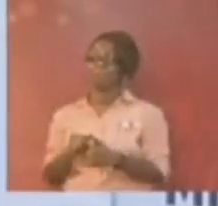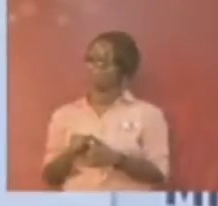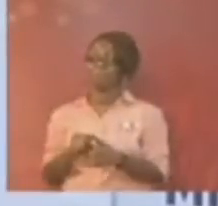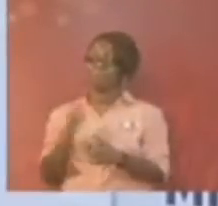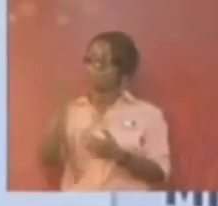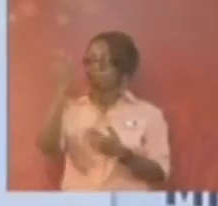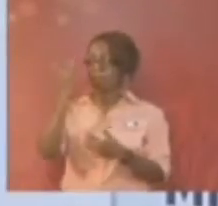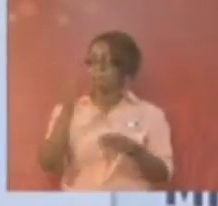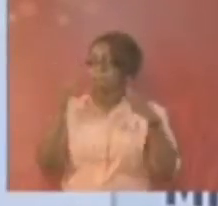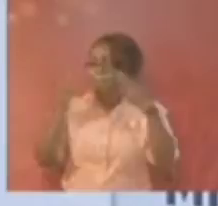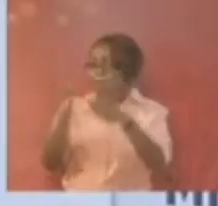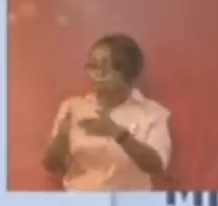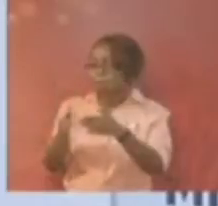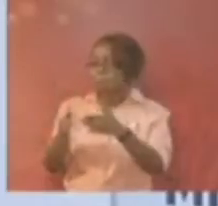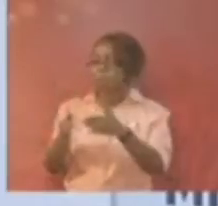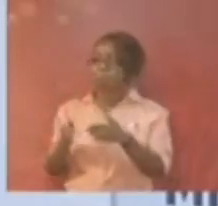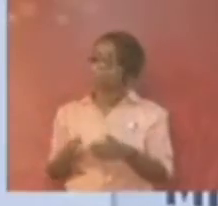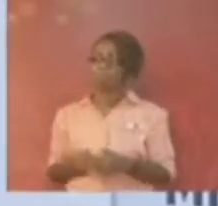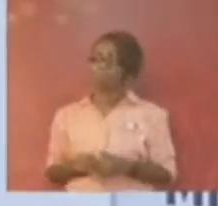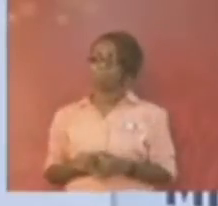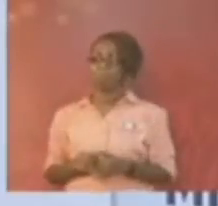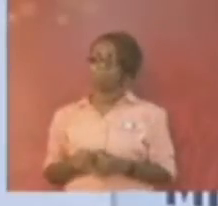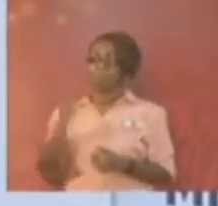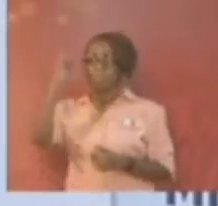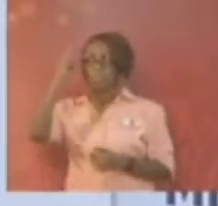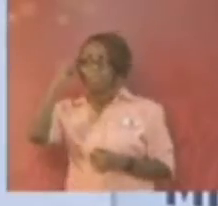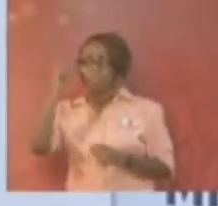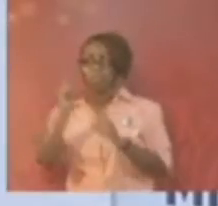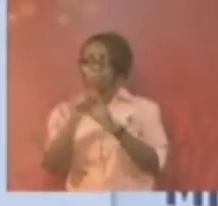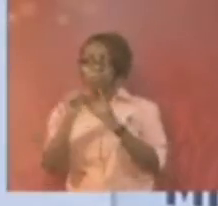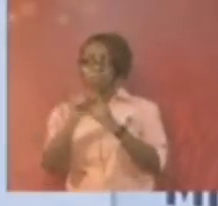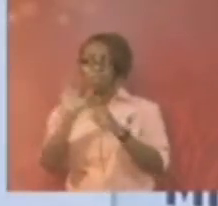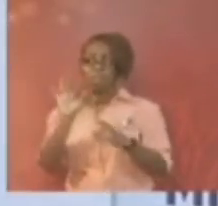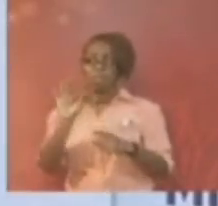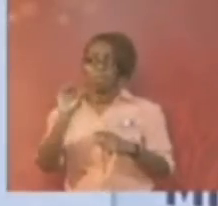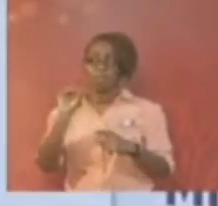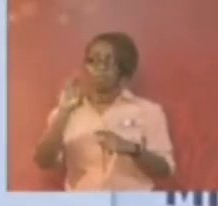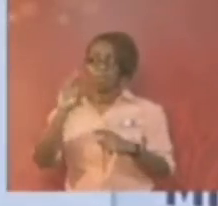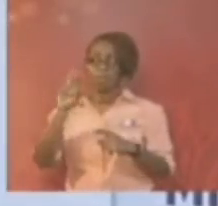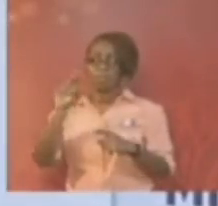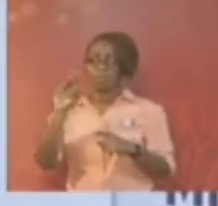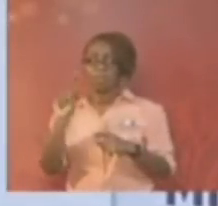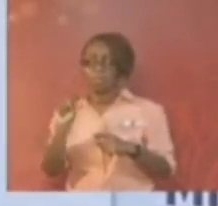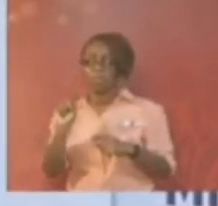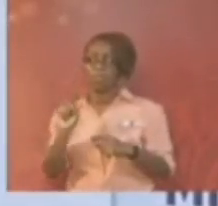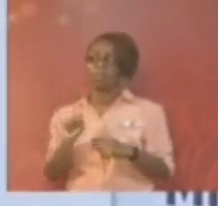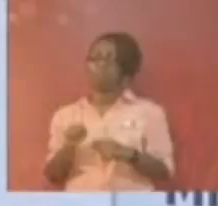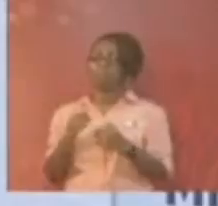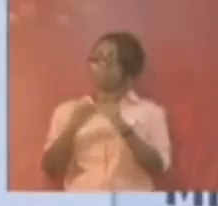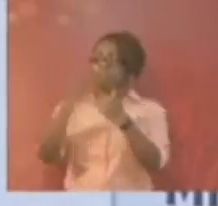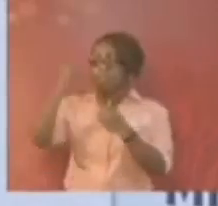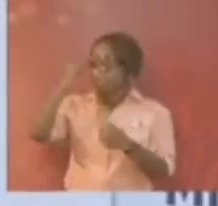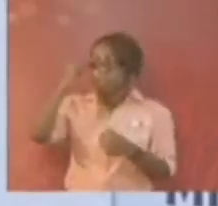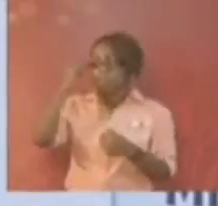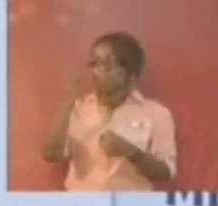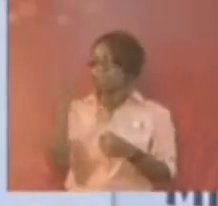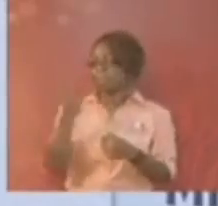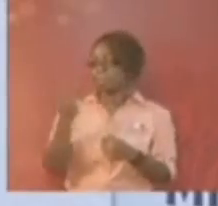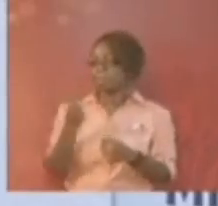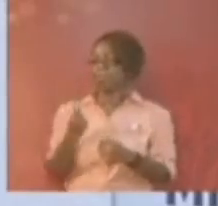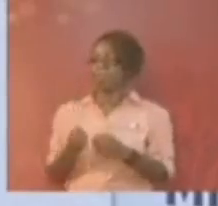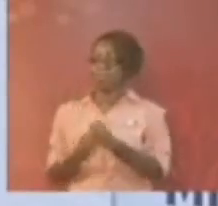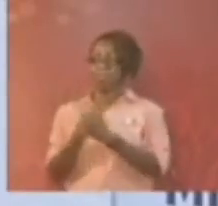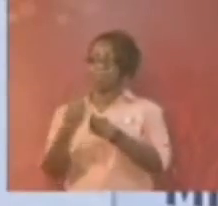focus? I thought about the word focus because how we think about something tends to affect how we approach